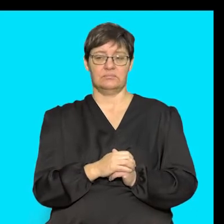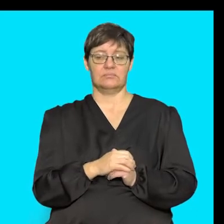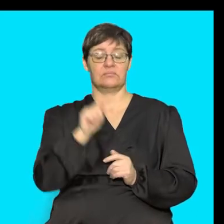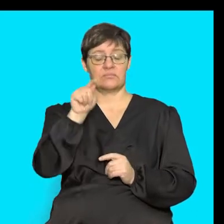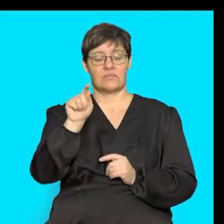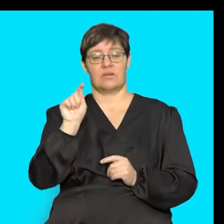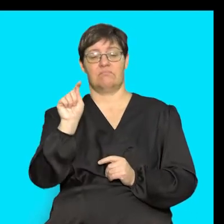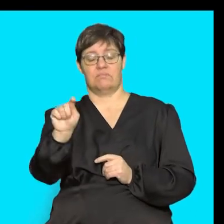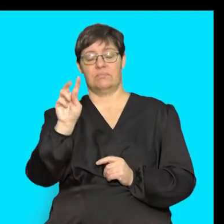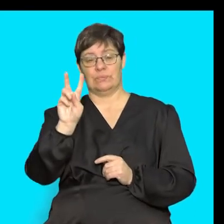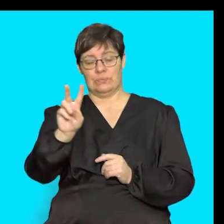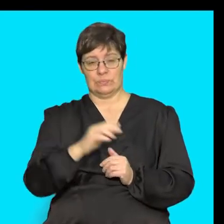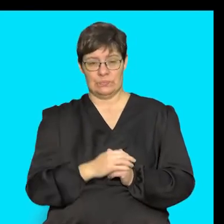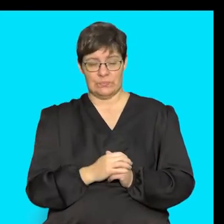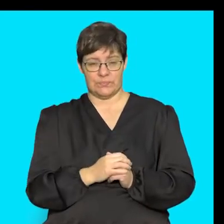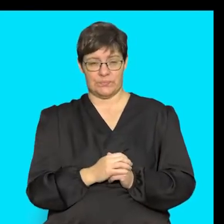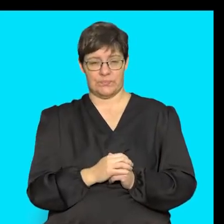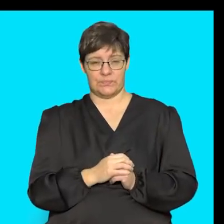by pressing 2.